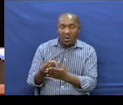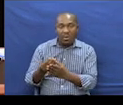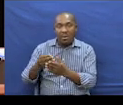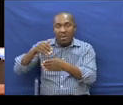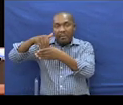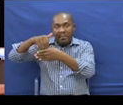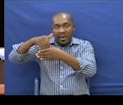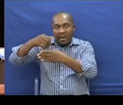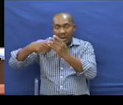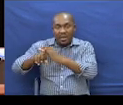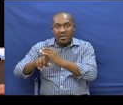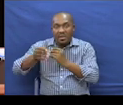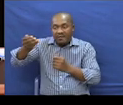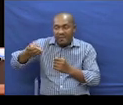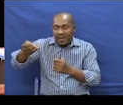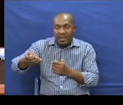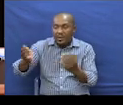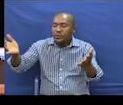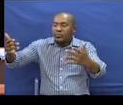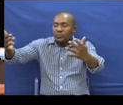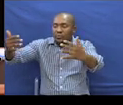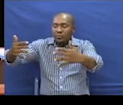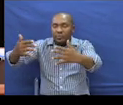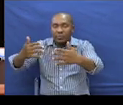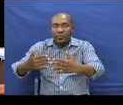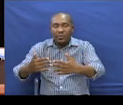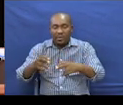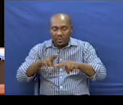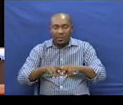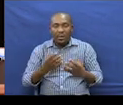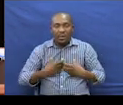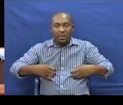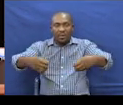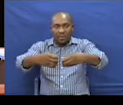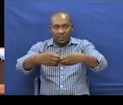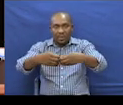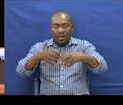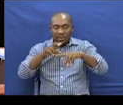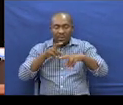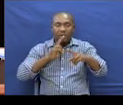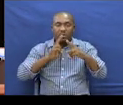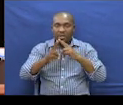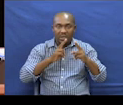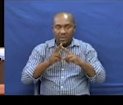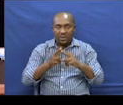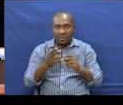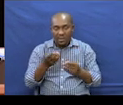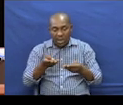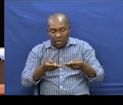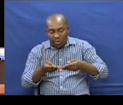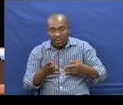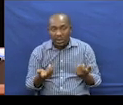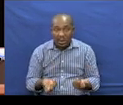the village assembly, where they are supposed to decide or to discuss on various economic or social activities to be taken in